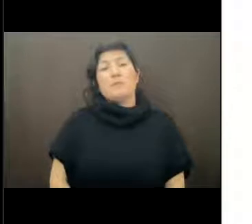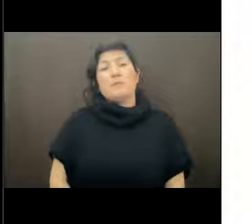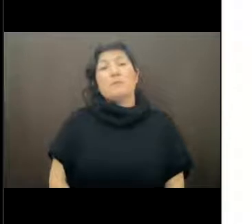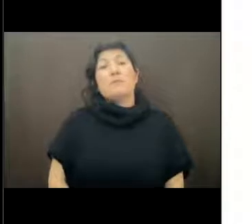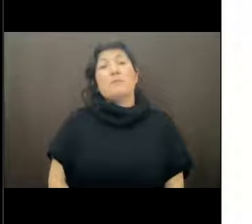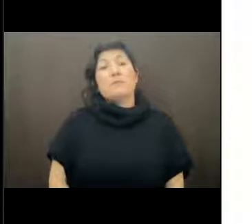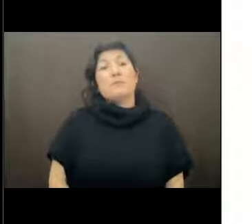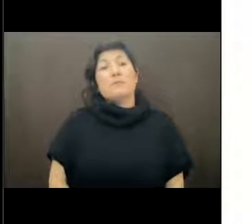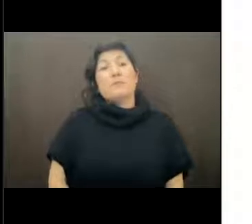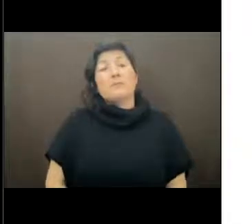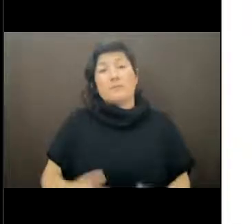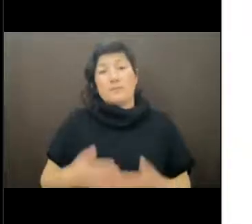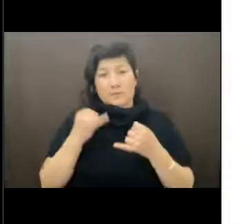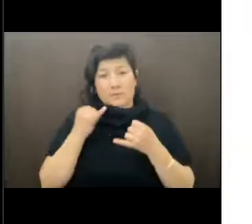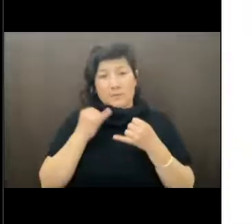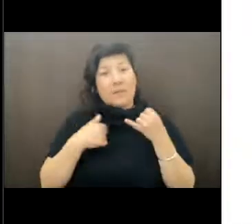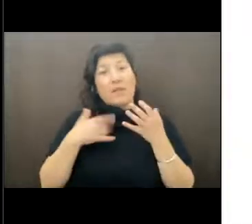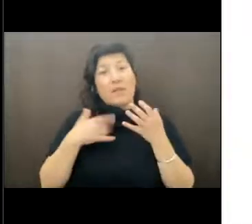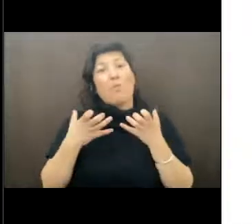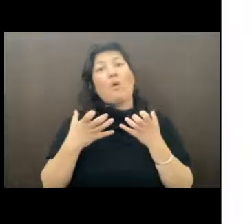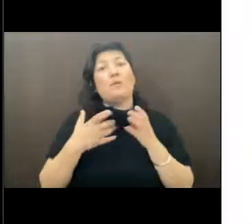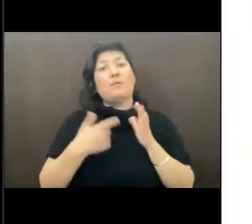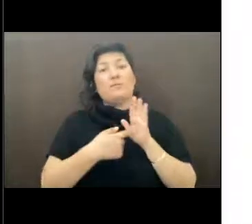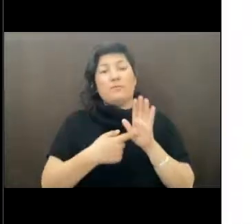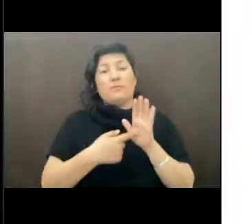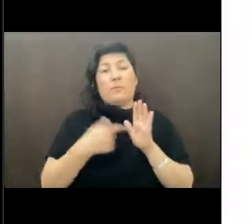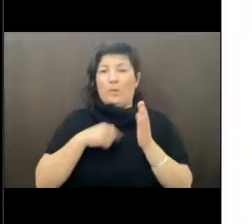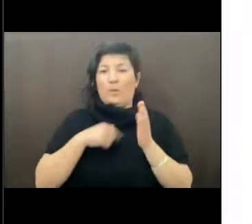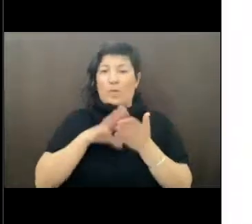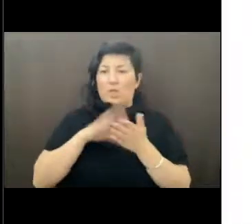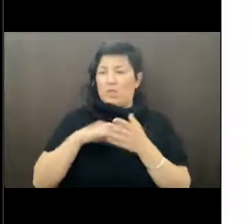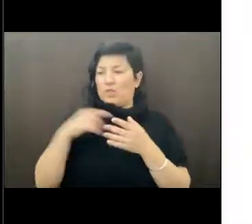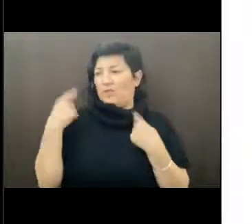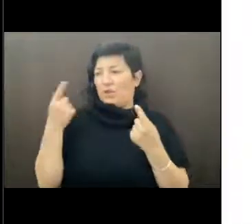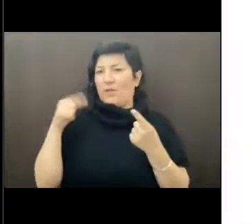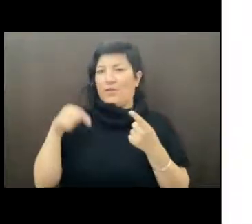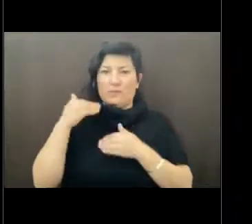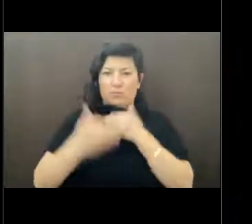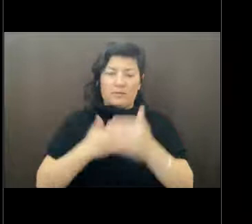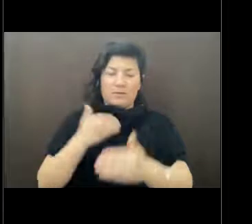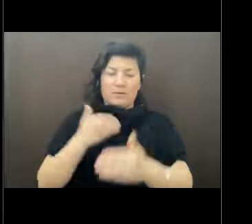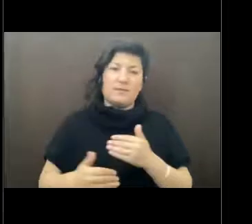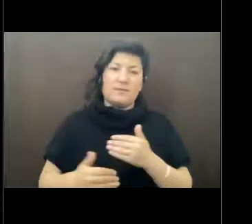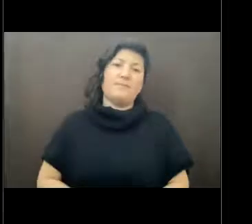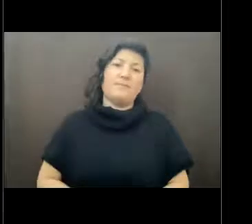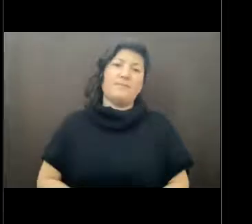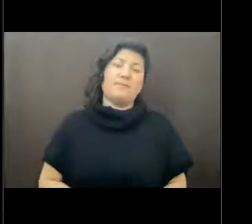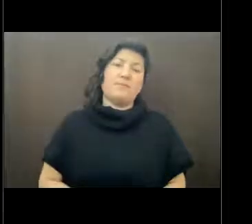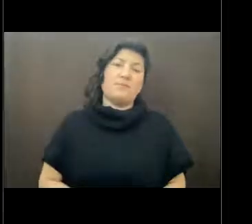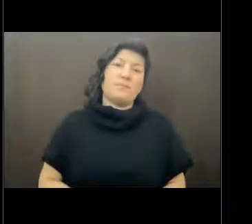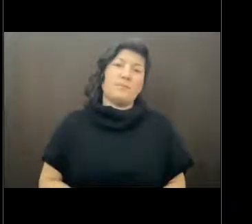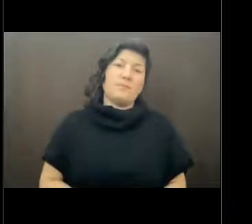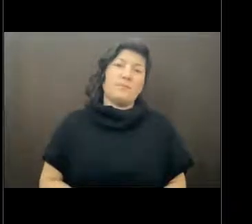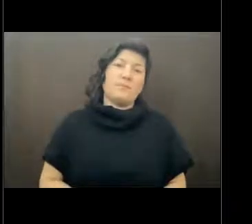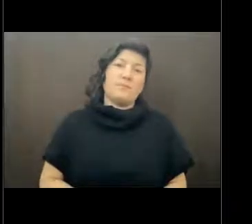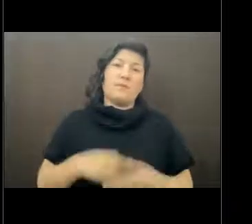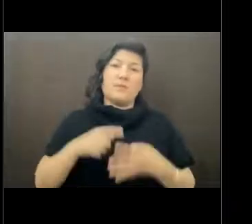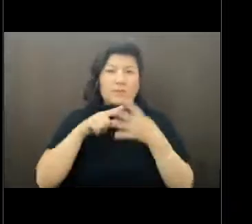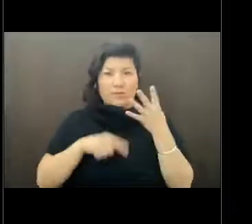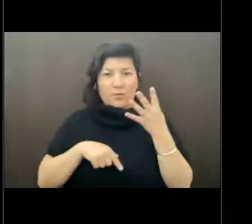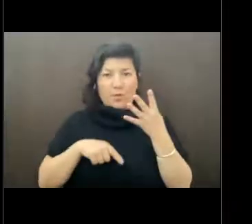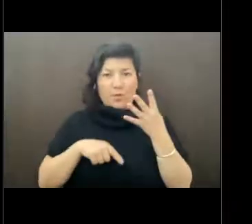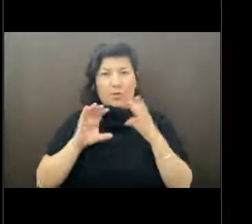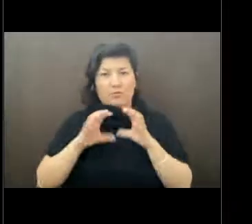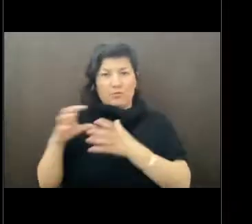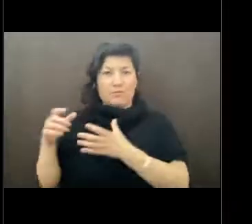some things we've learned through this process. If you move on to the next slide, and it's in 4 basic groups here. And the first